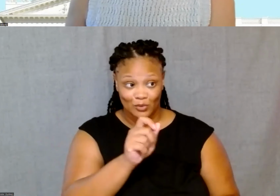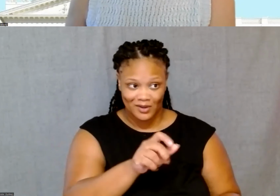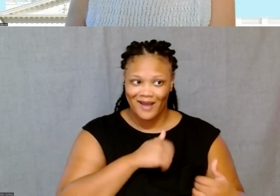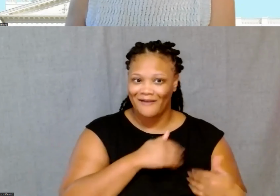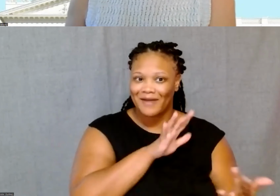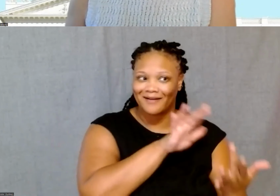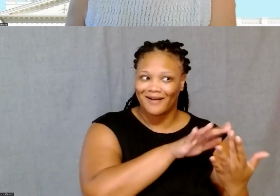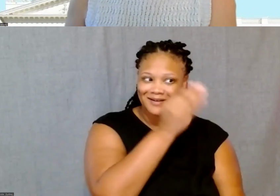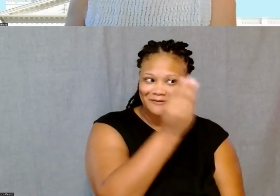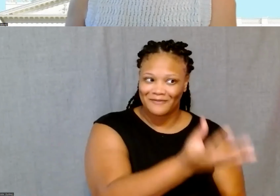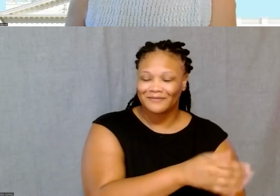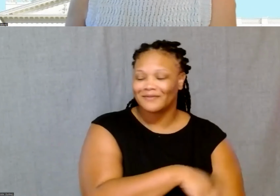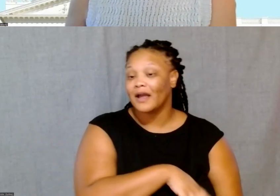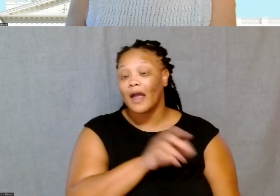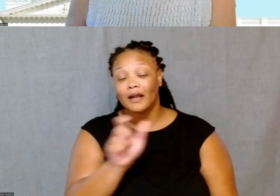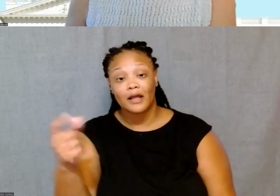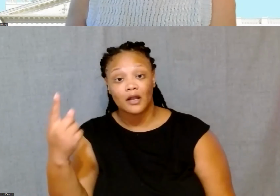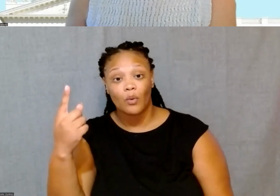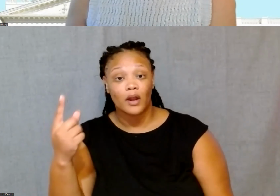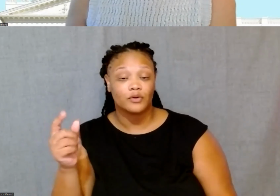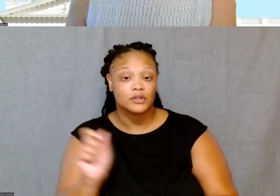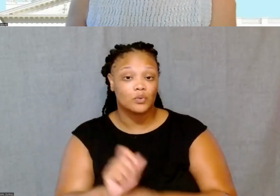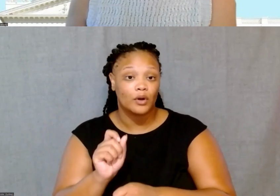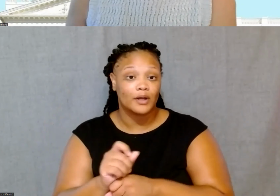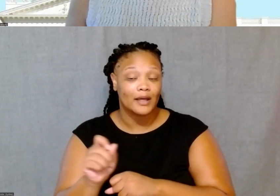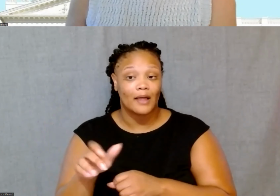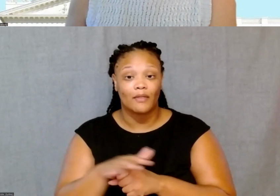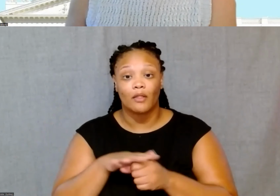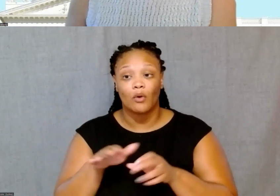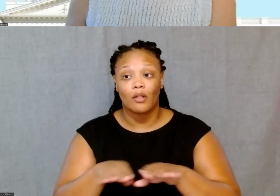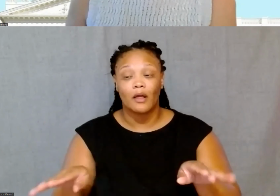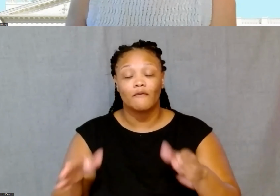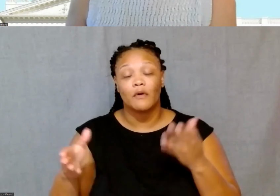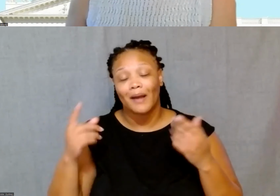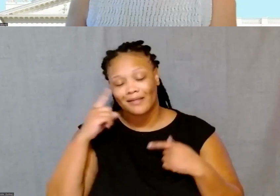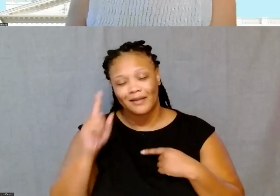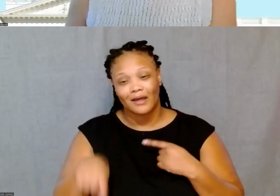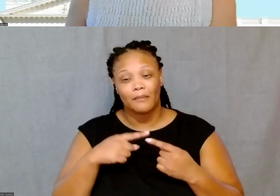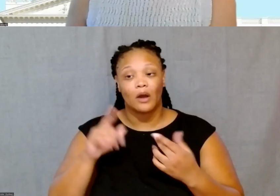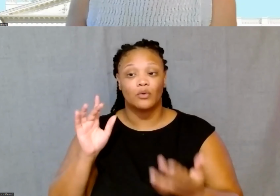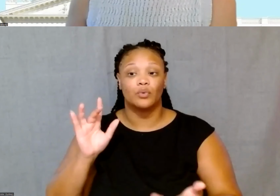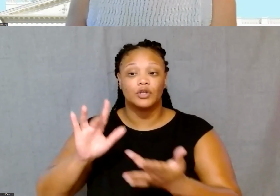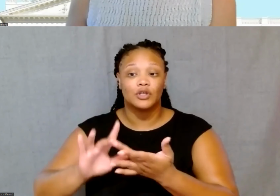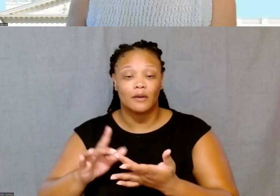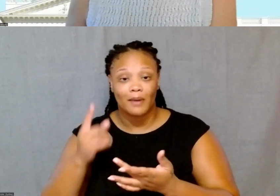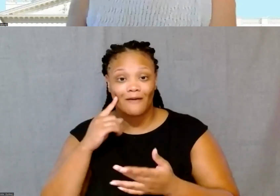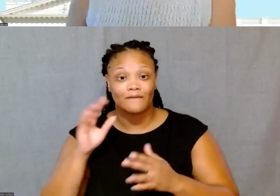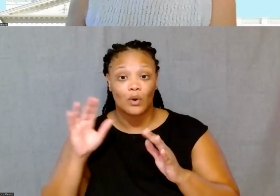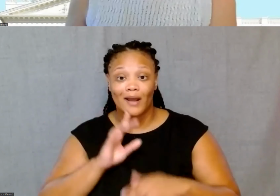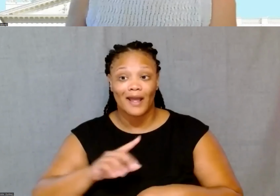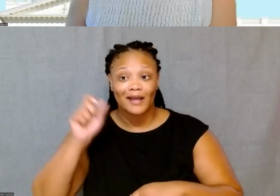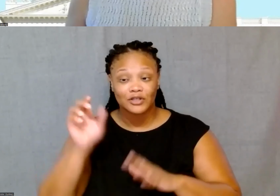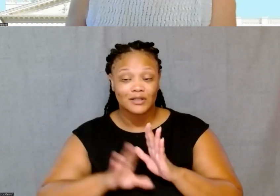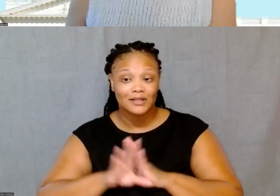and anybody else who's working at that local level and might want to reach out as they're thinking about age and disability friendly planning